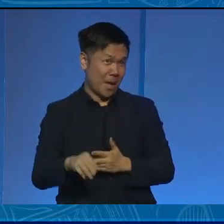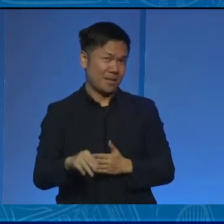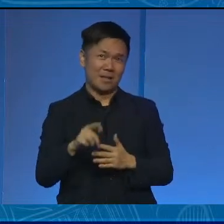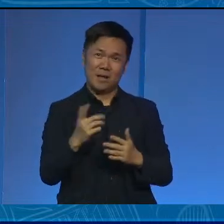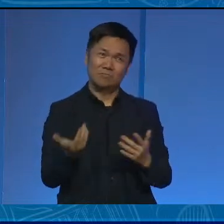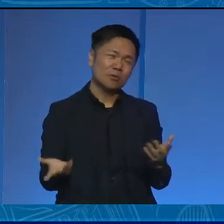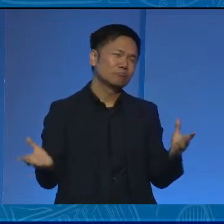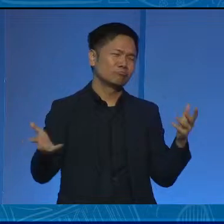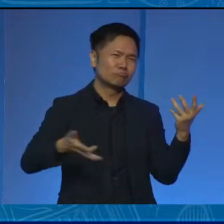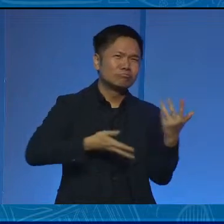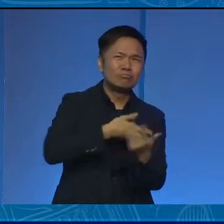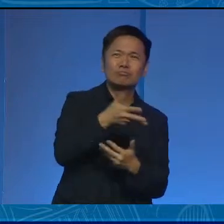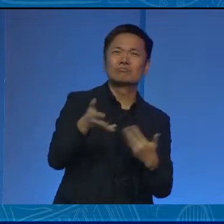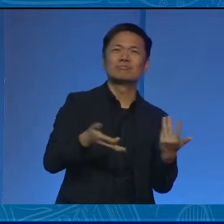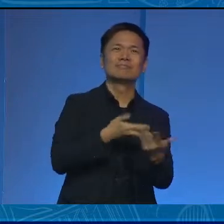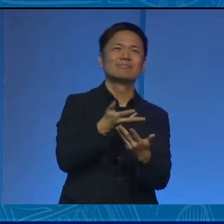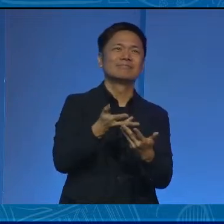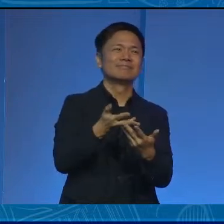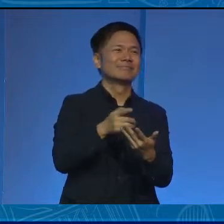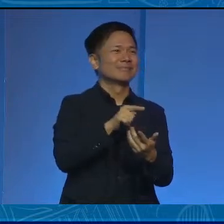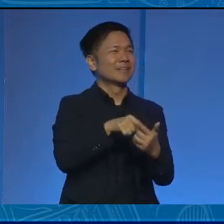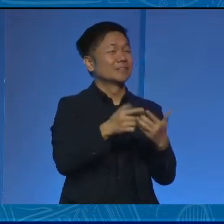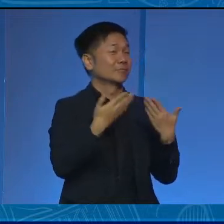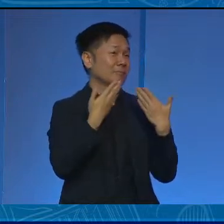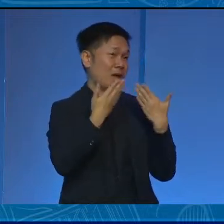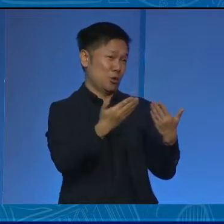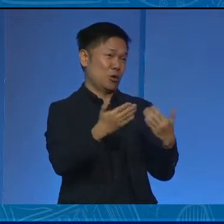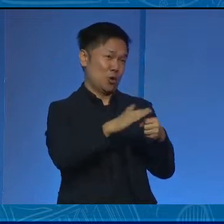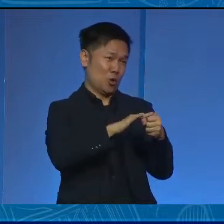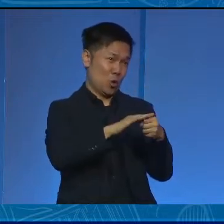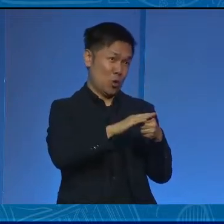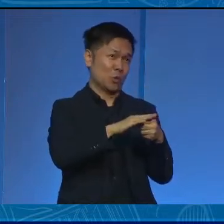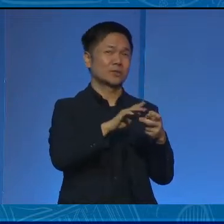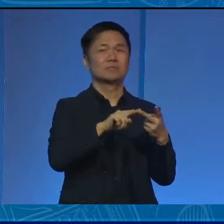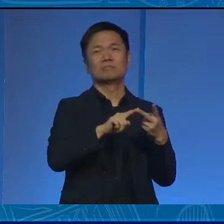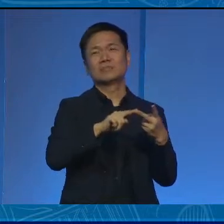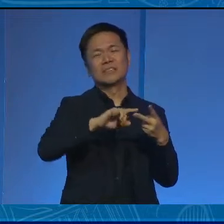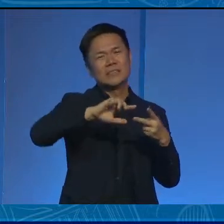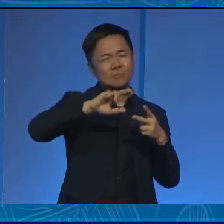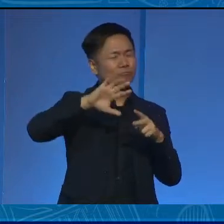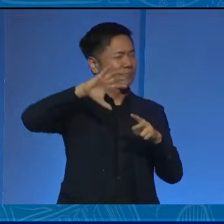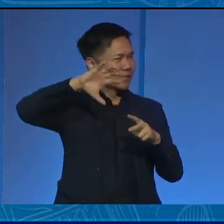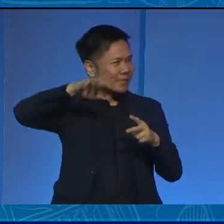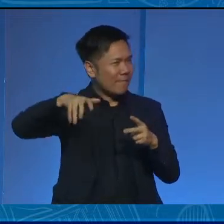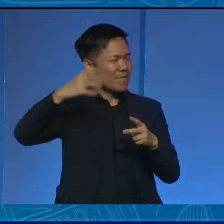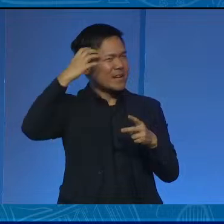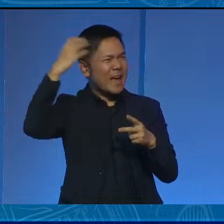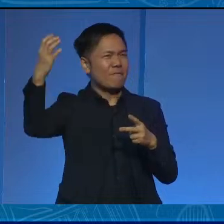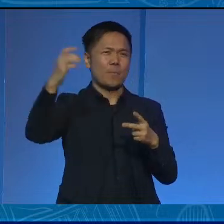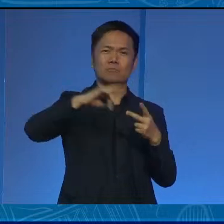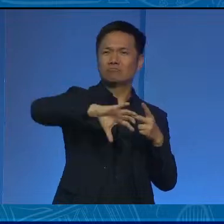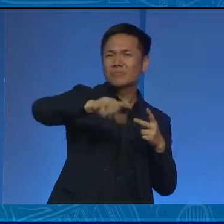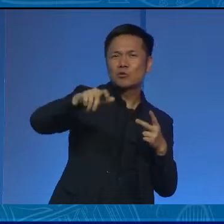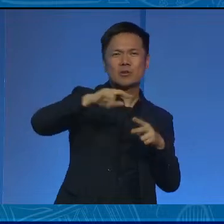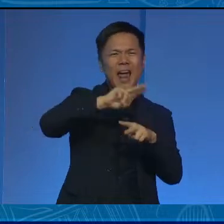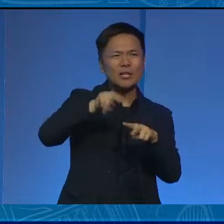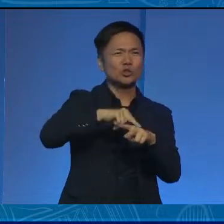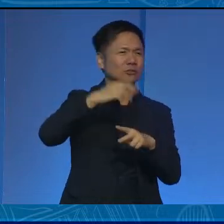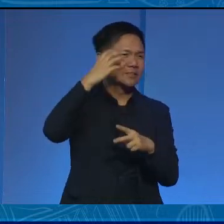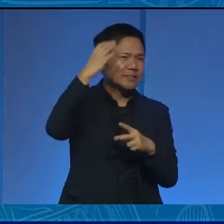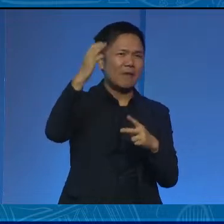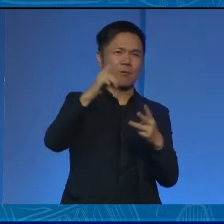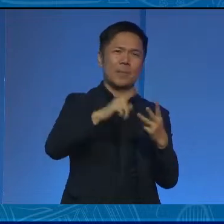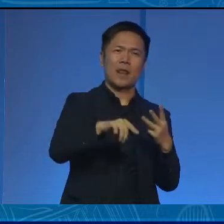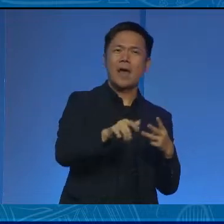discussion. It includes national and local governments, international organizations, civil society colleagues,